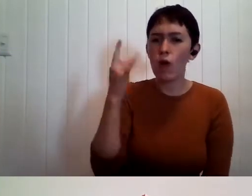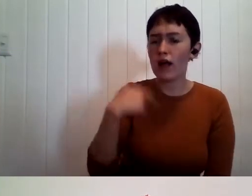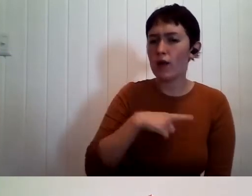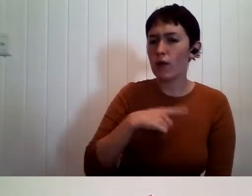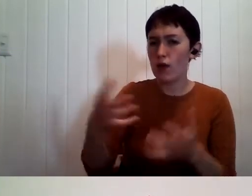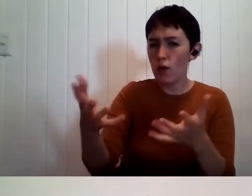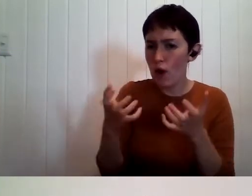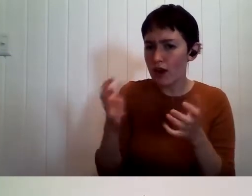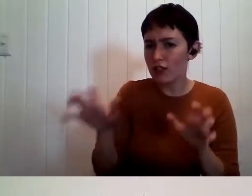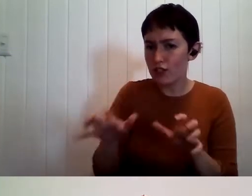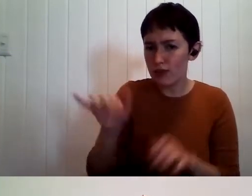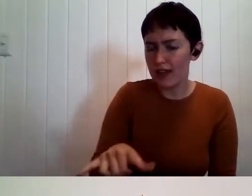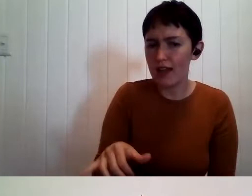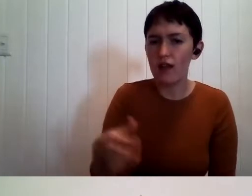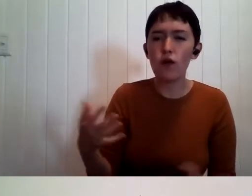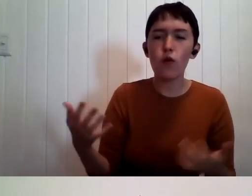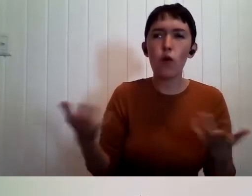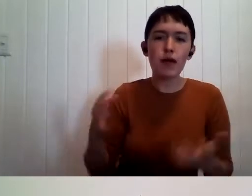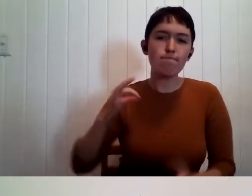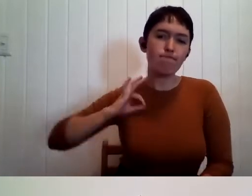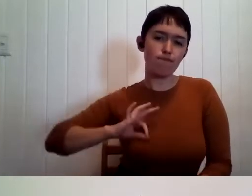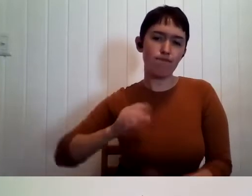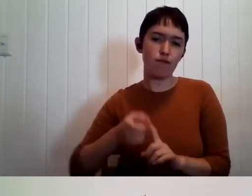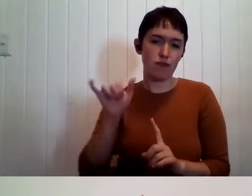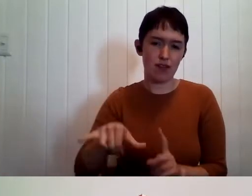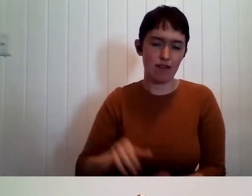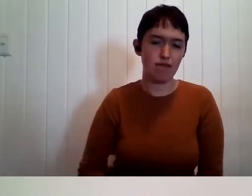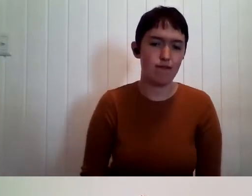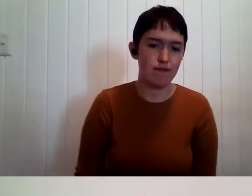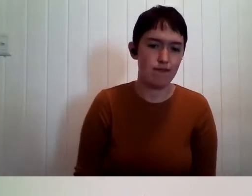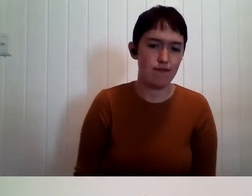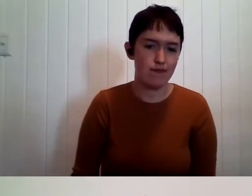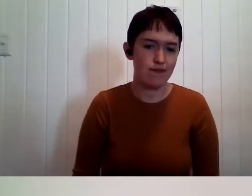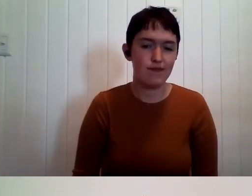knowing the sequence of DNA?